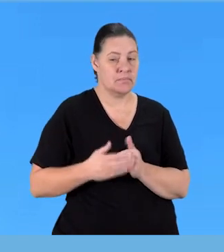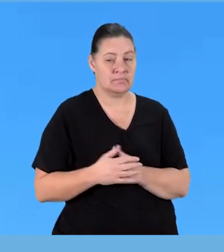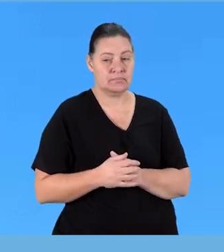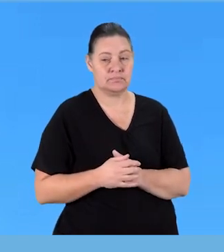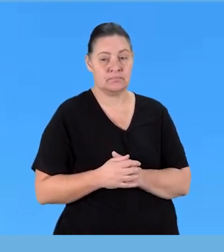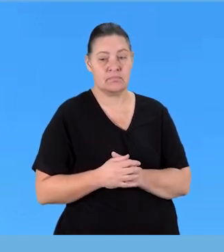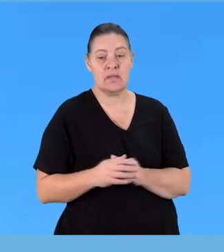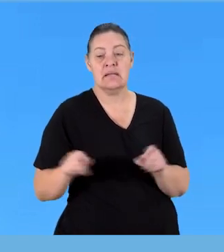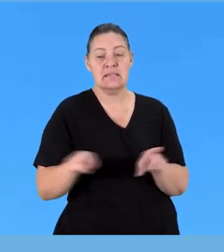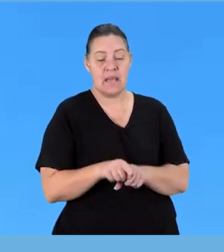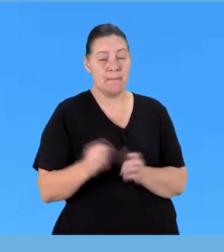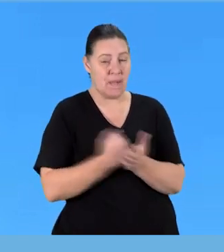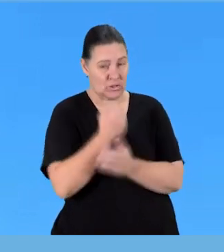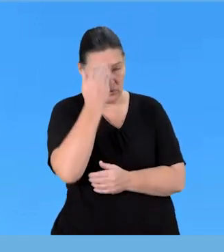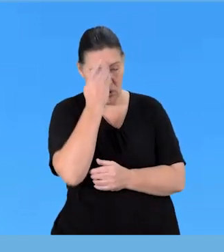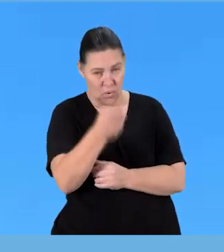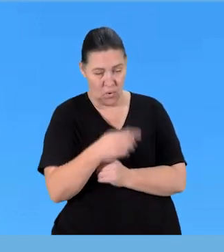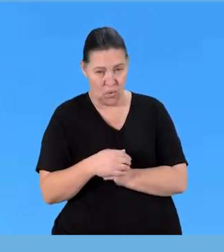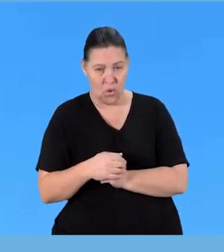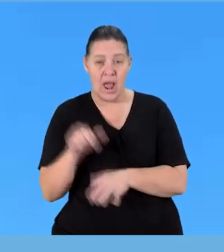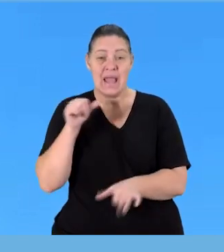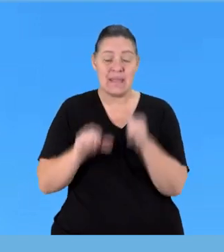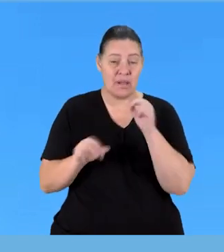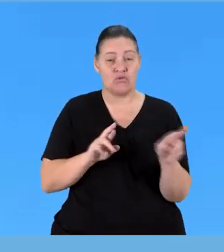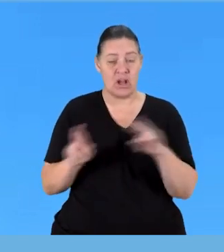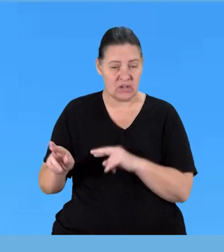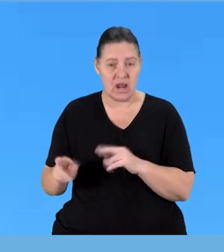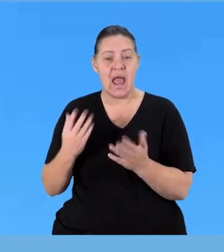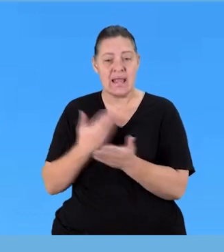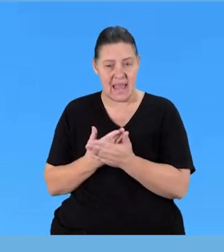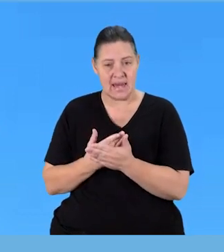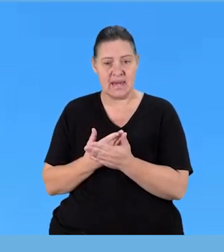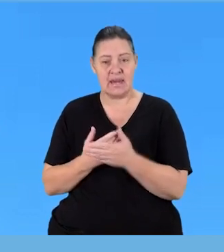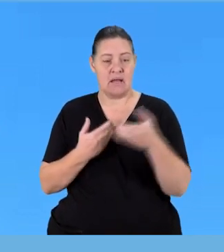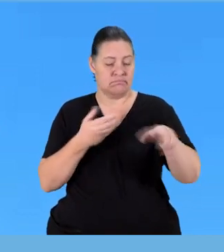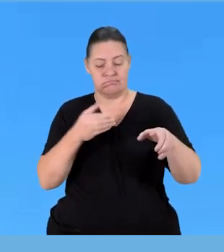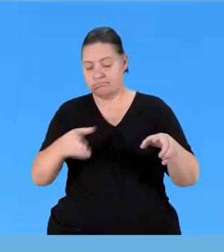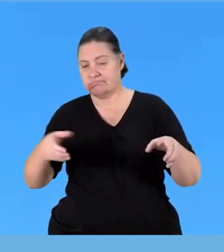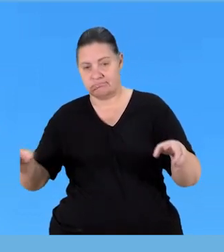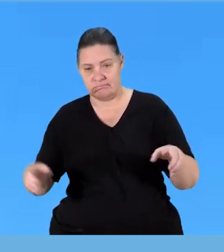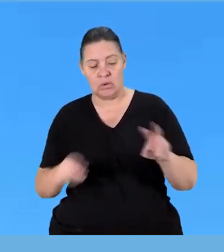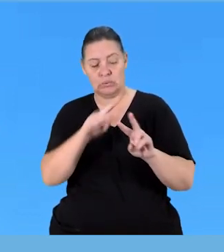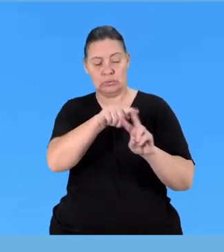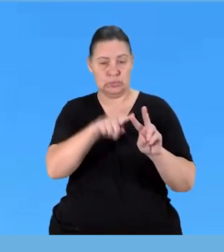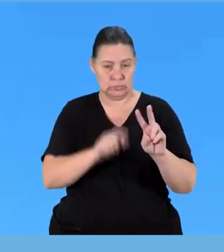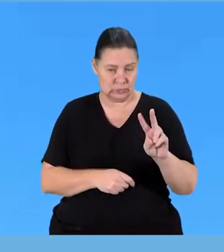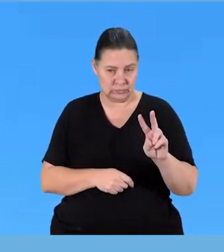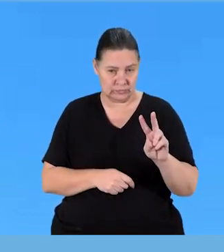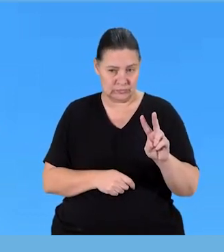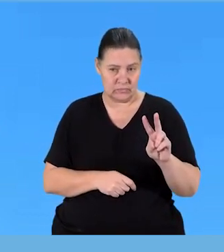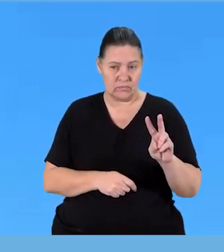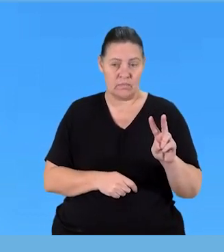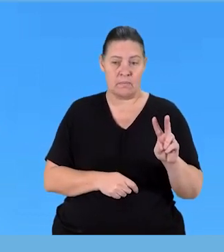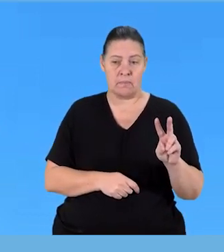Furthermore, we also need to know that all chemical reactions can be broken into two parts, as we have seen